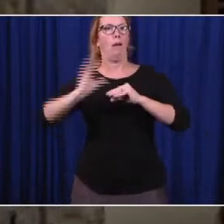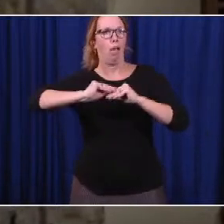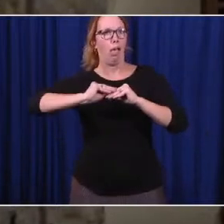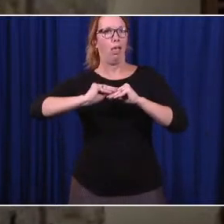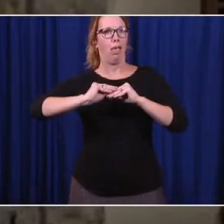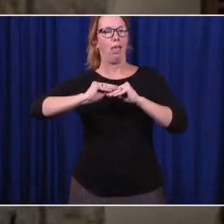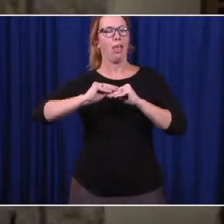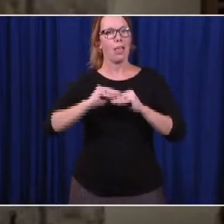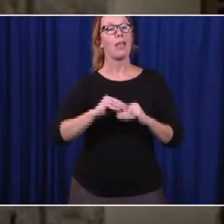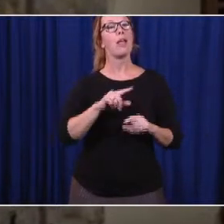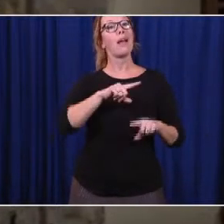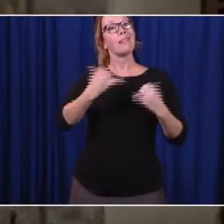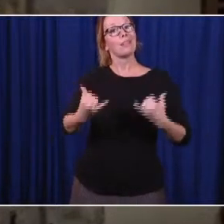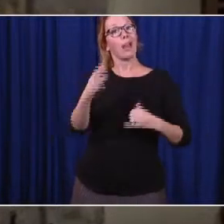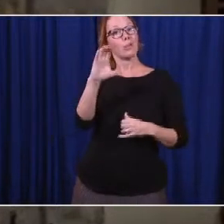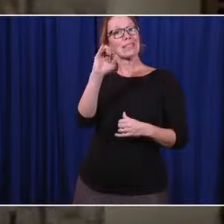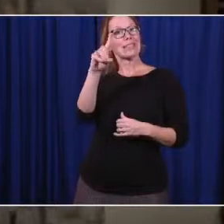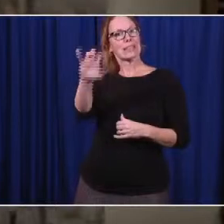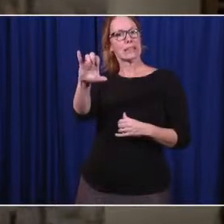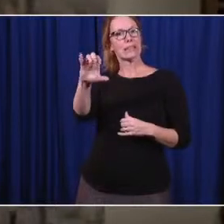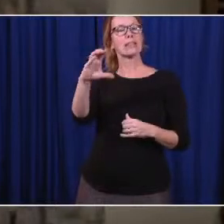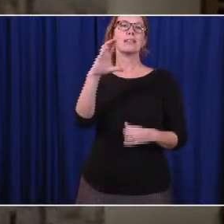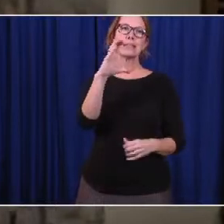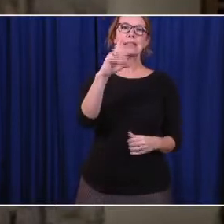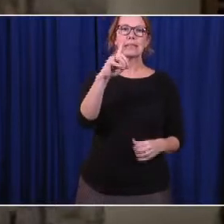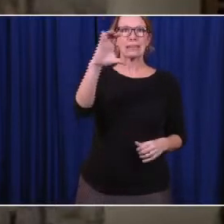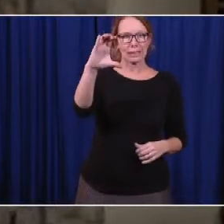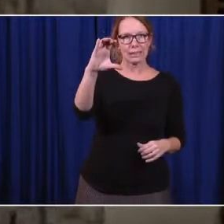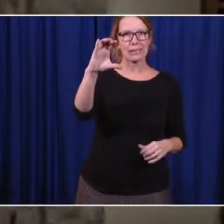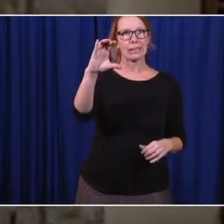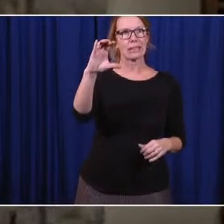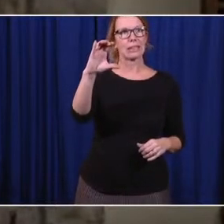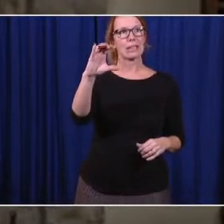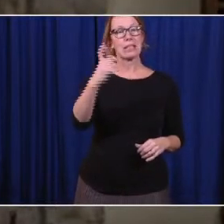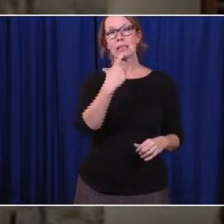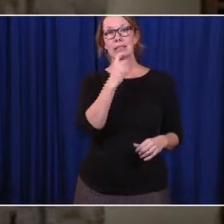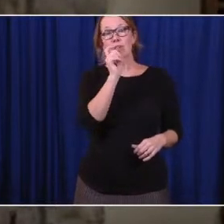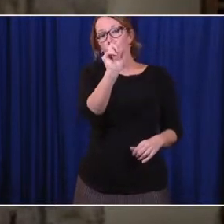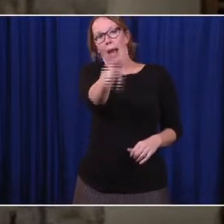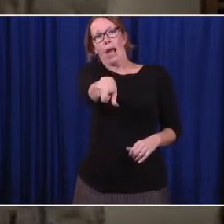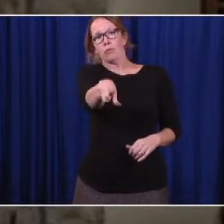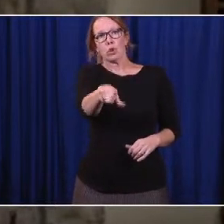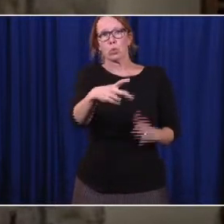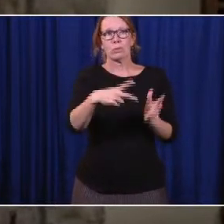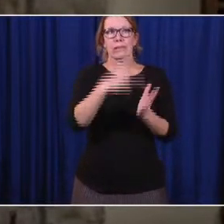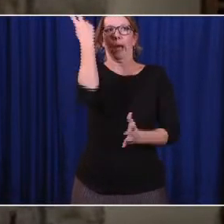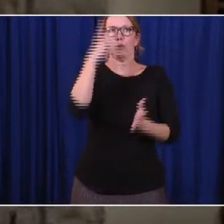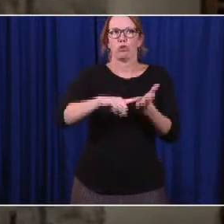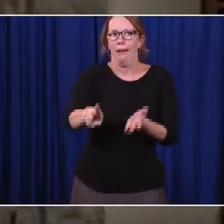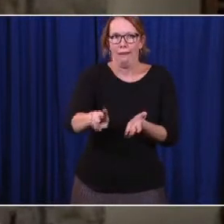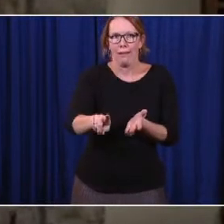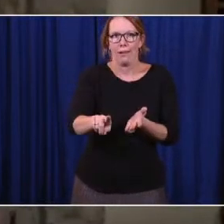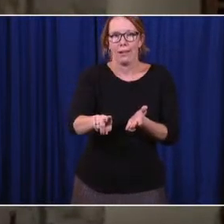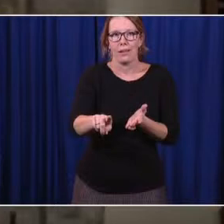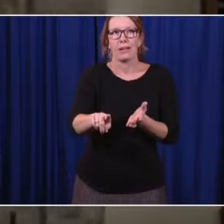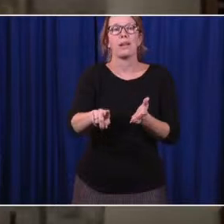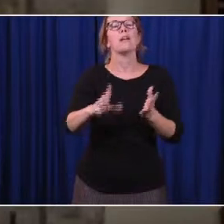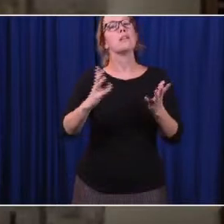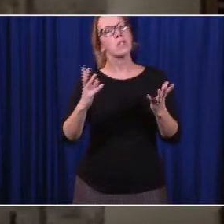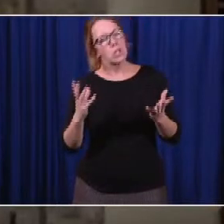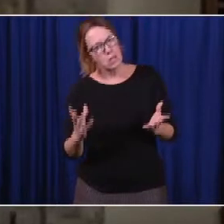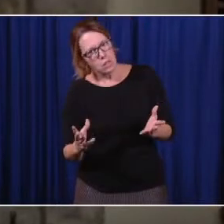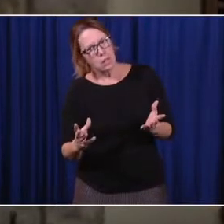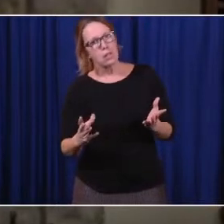now said some time ago, that no longer do you have to do that. So we will be at some